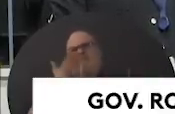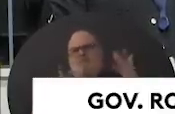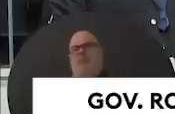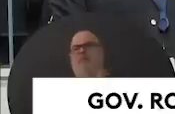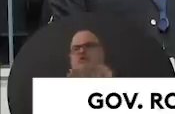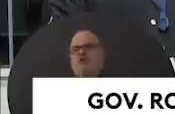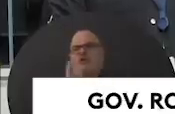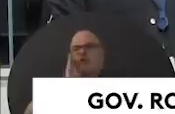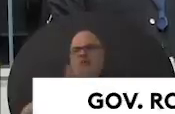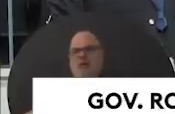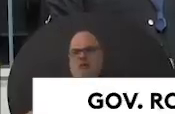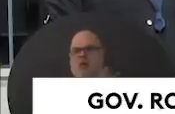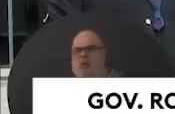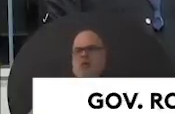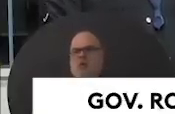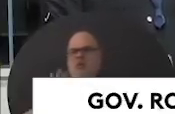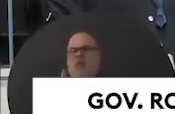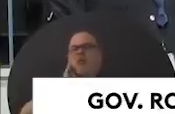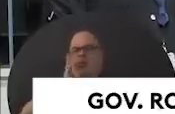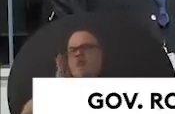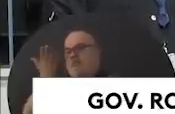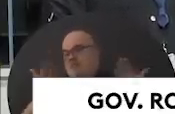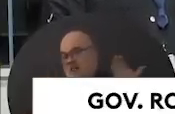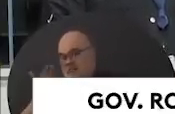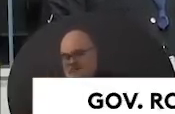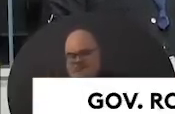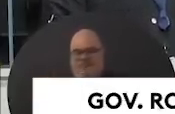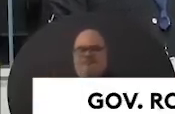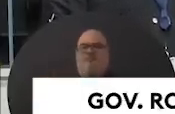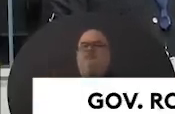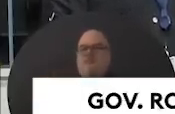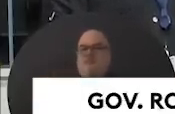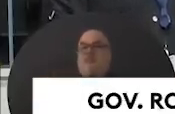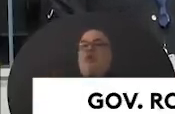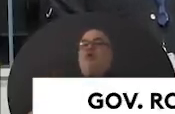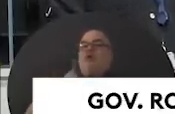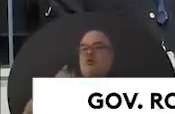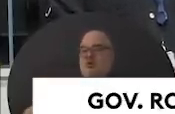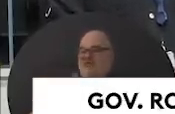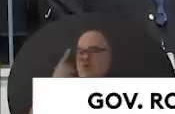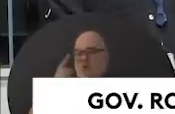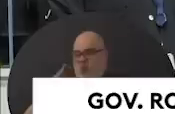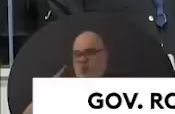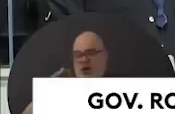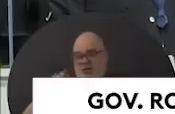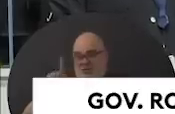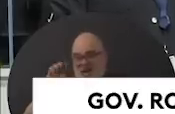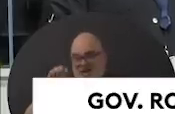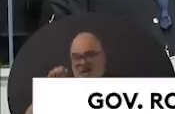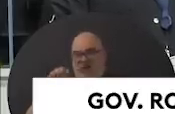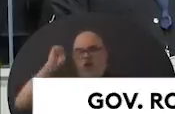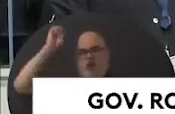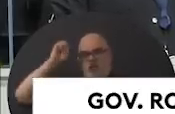curvature back into the Florida peninsula. And basically you have one model is taking it there. It's the European model. The